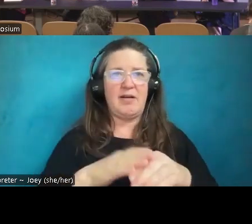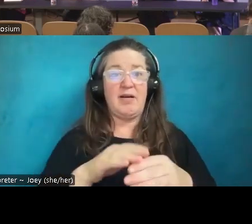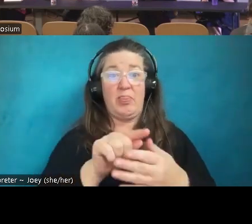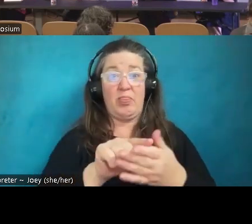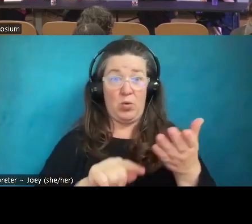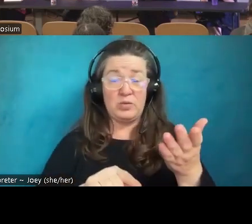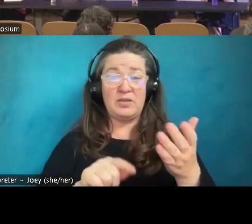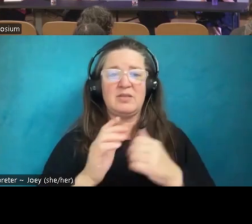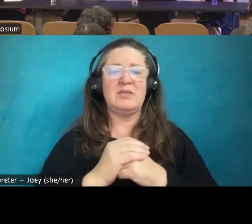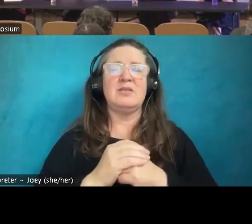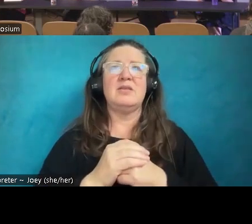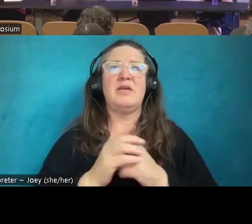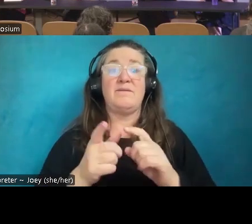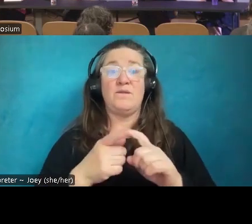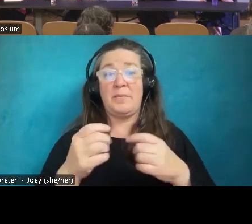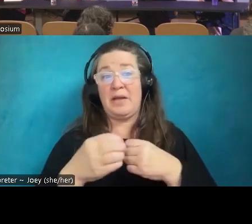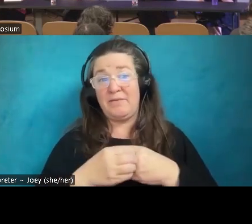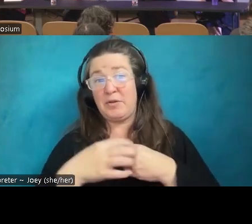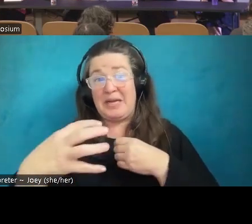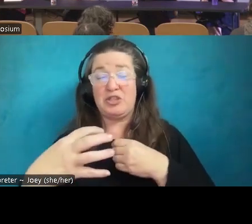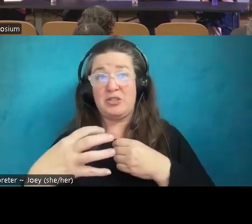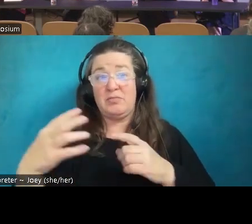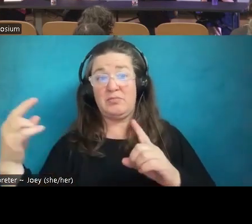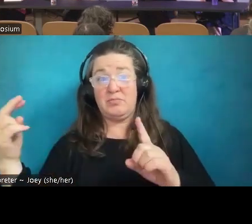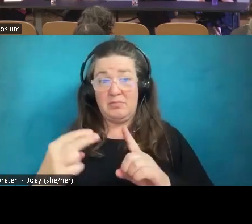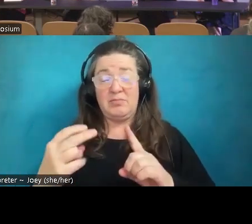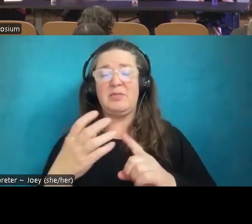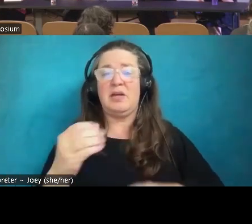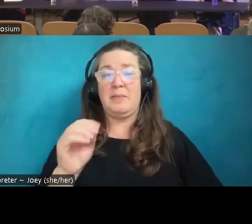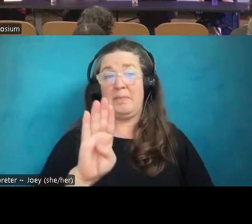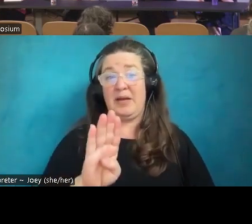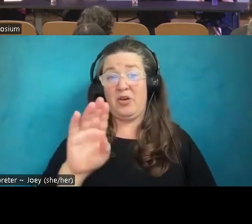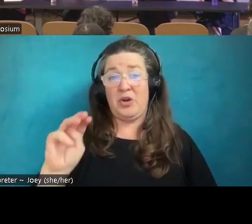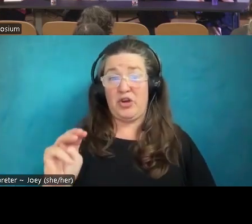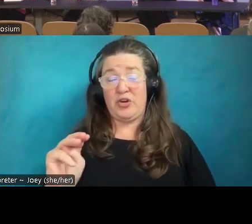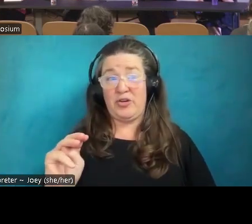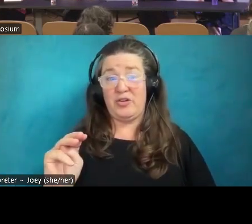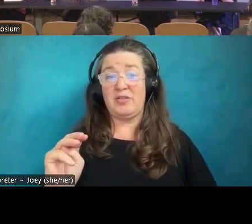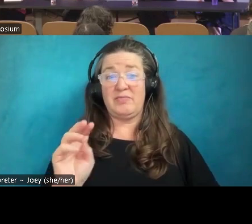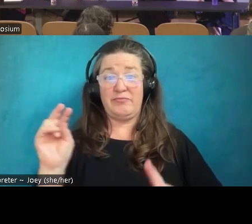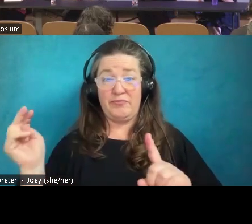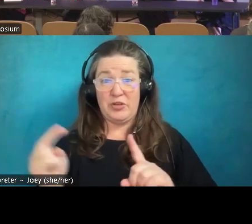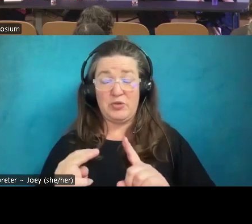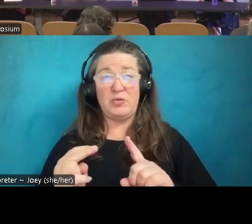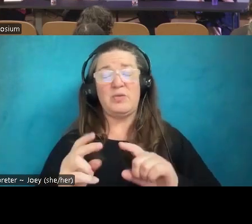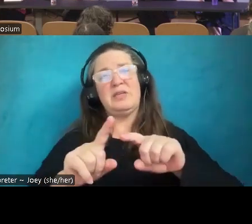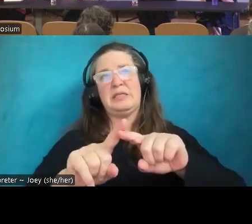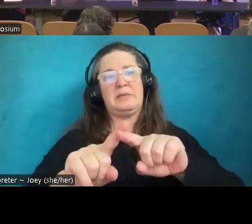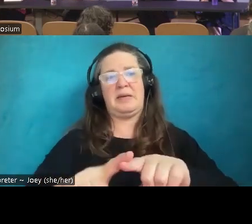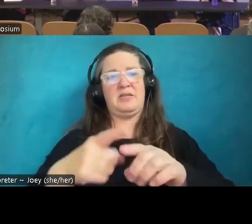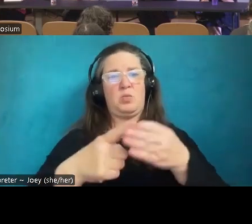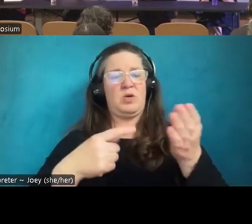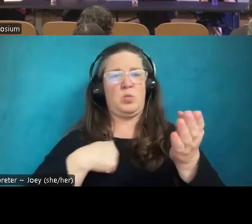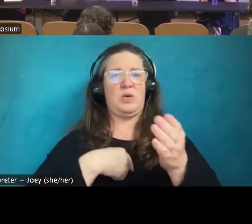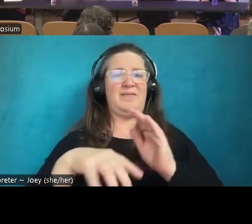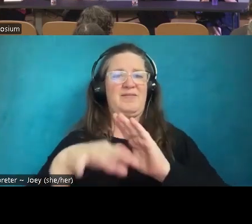answers, kind of from the inflammatory standpoint and biomarker standpoint, is really going to depend what we find, with those